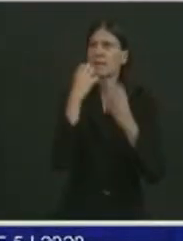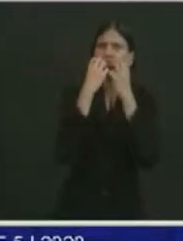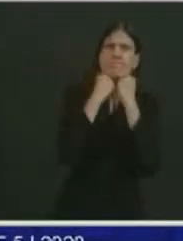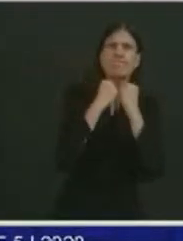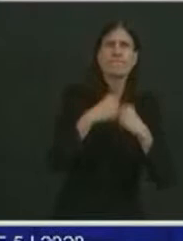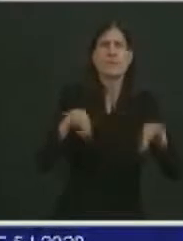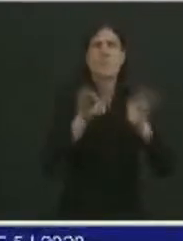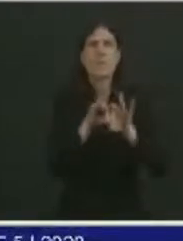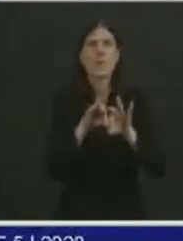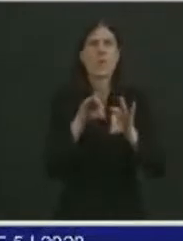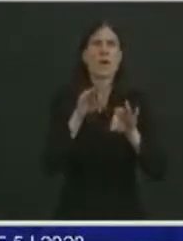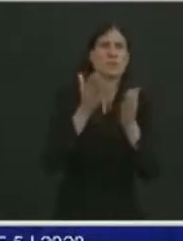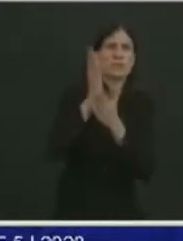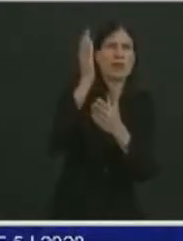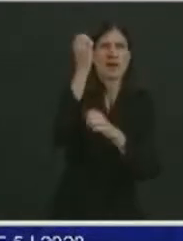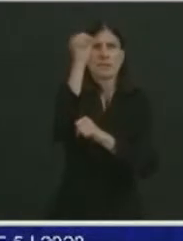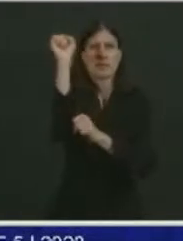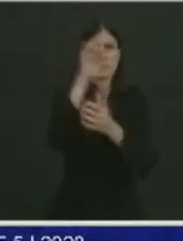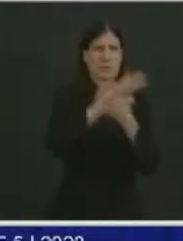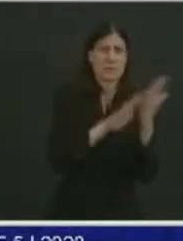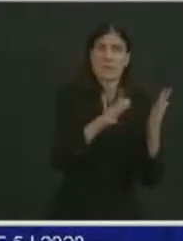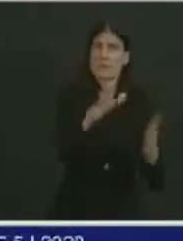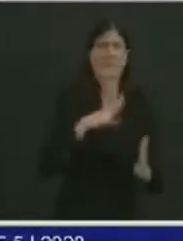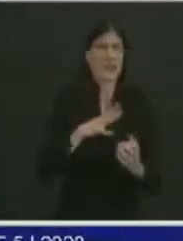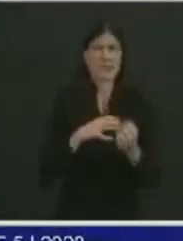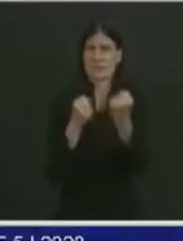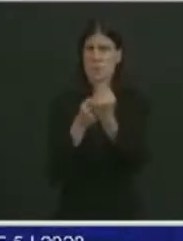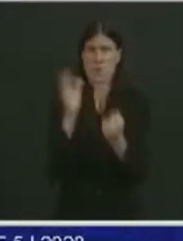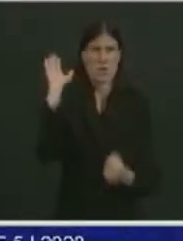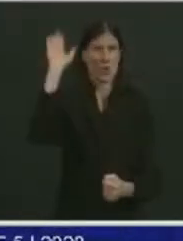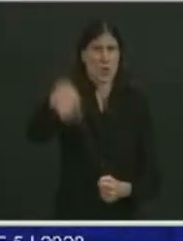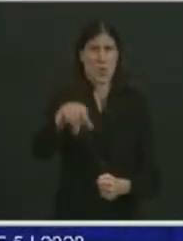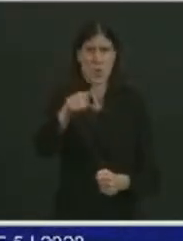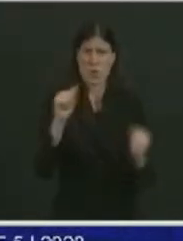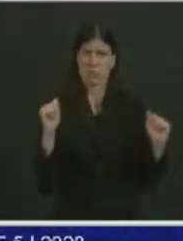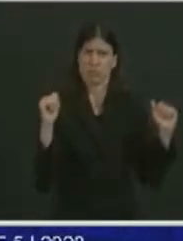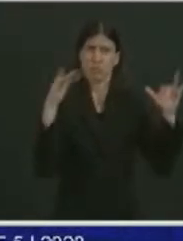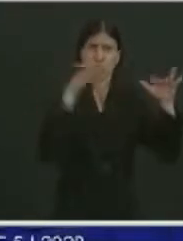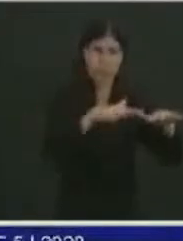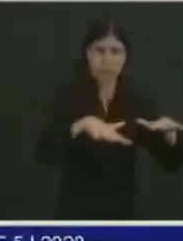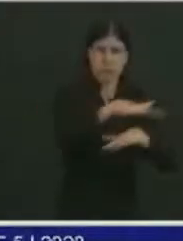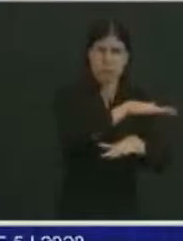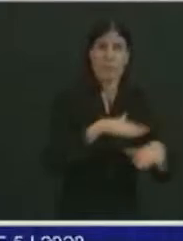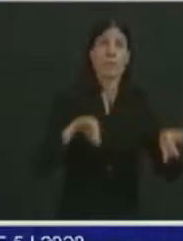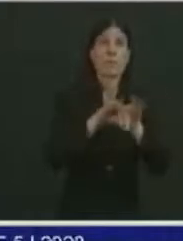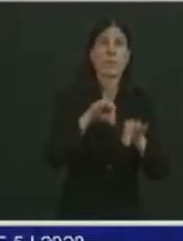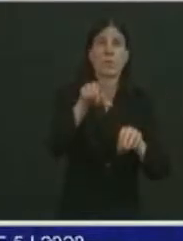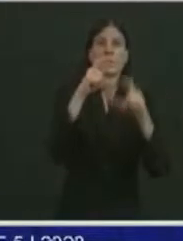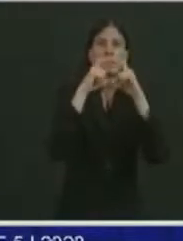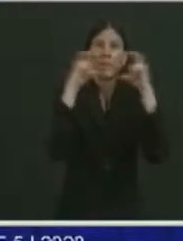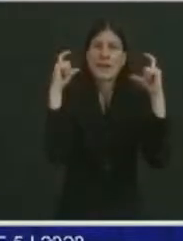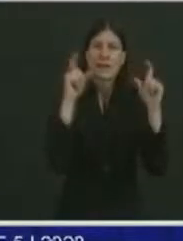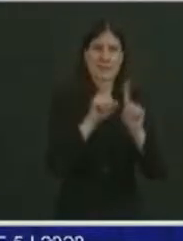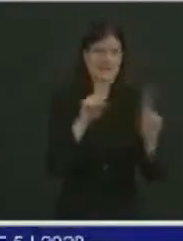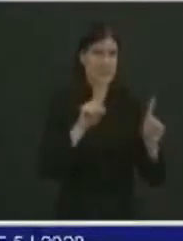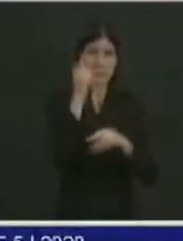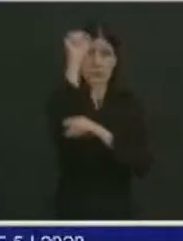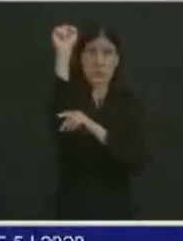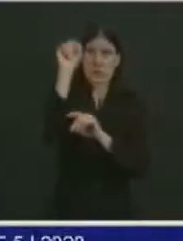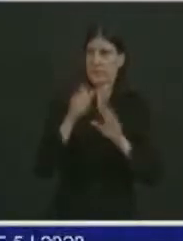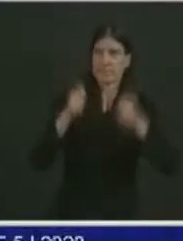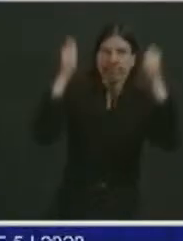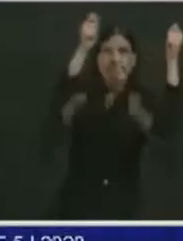you, don't participate if you're sick. If you have a loved one who you live with who is sick, who is